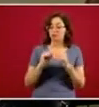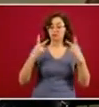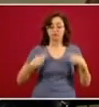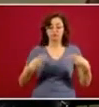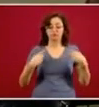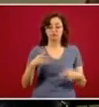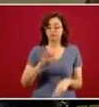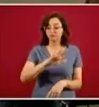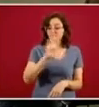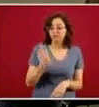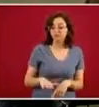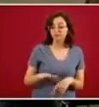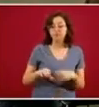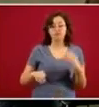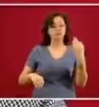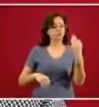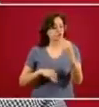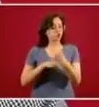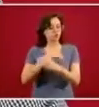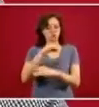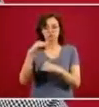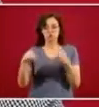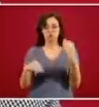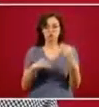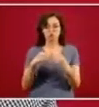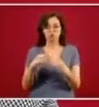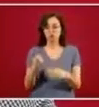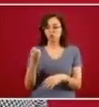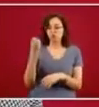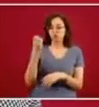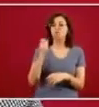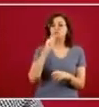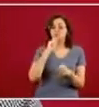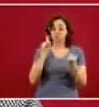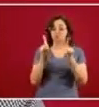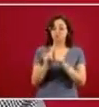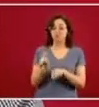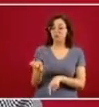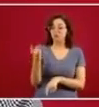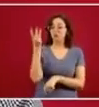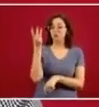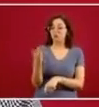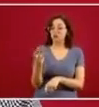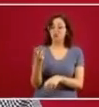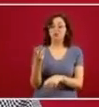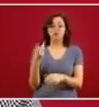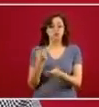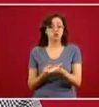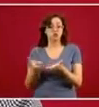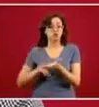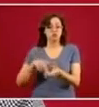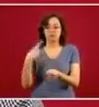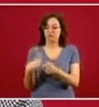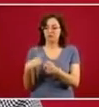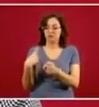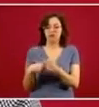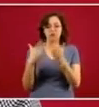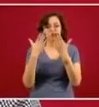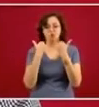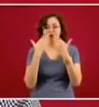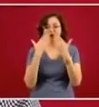Talking about the deaths that we've had so far, including these 3 deaths that didn't